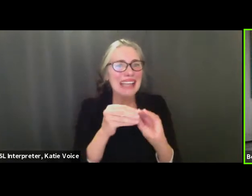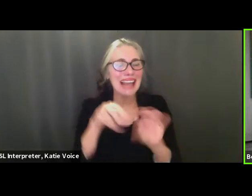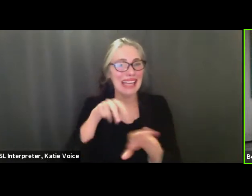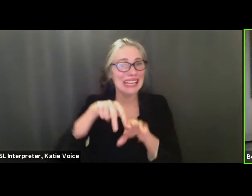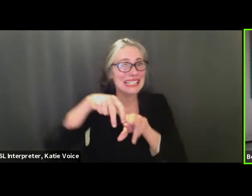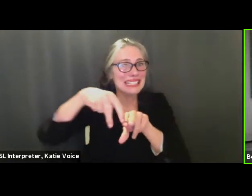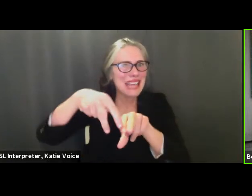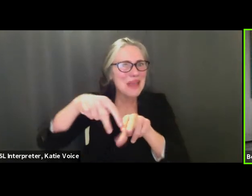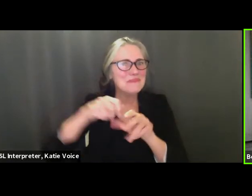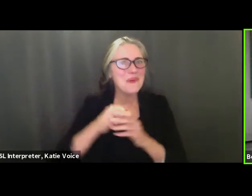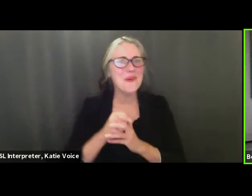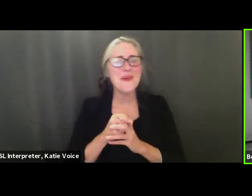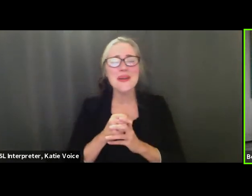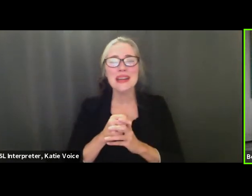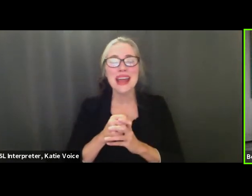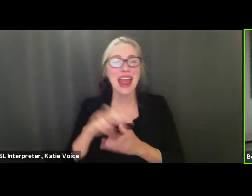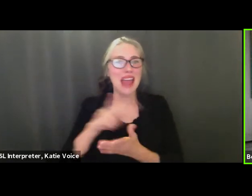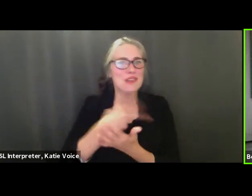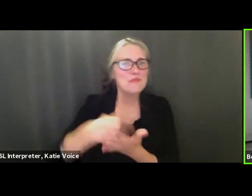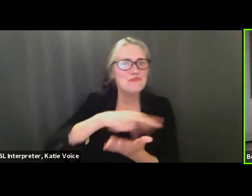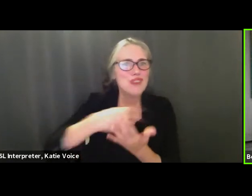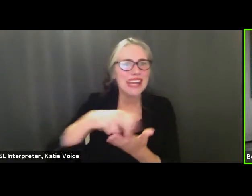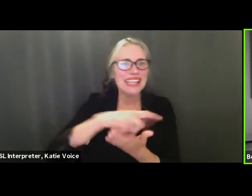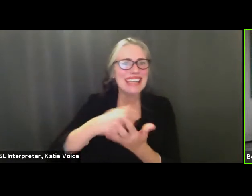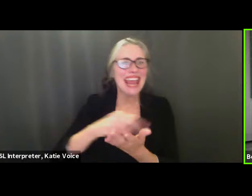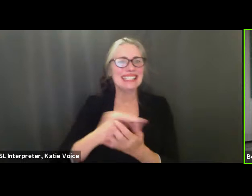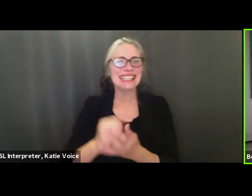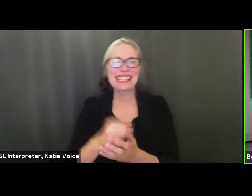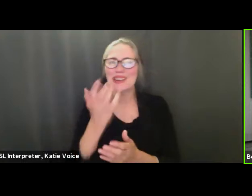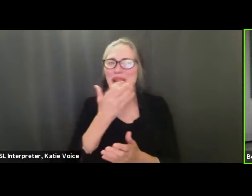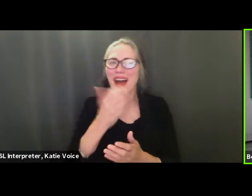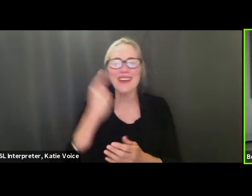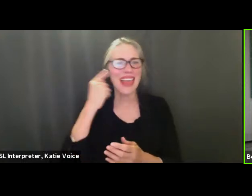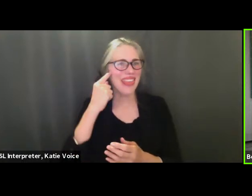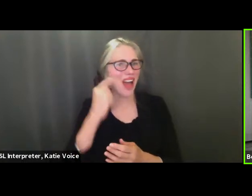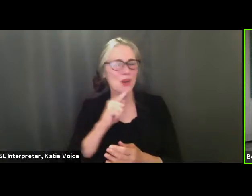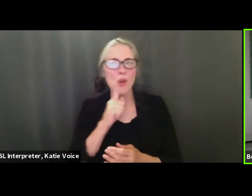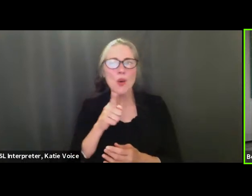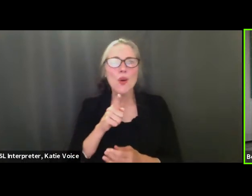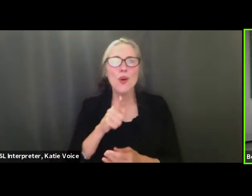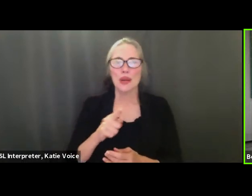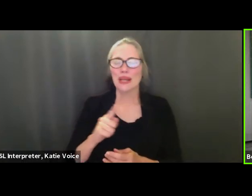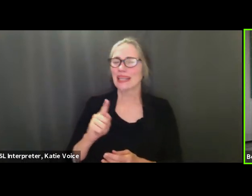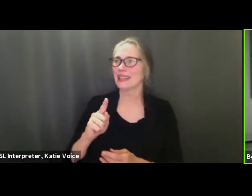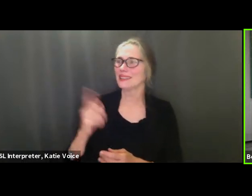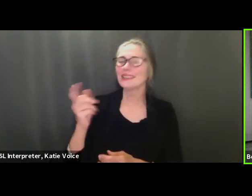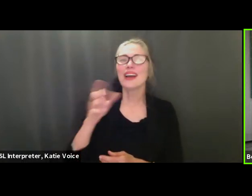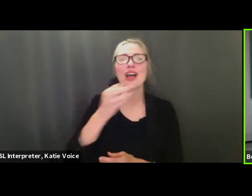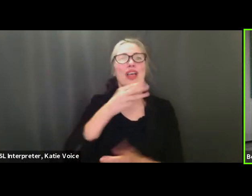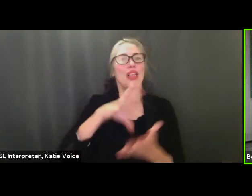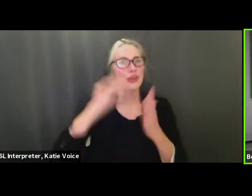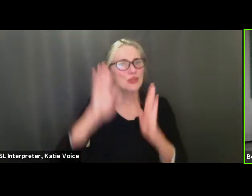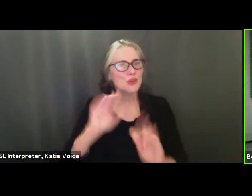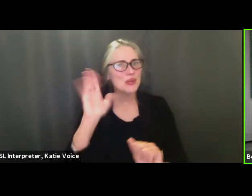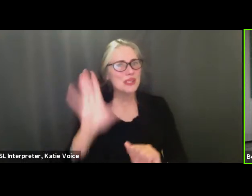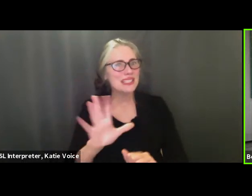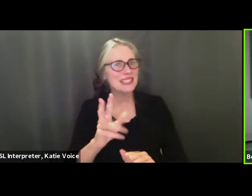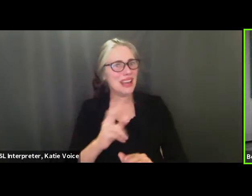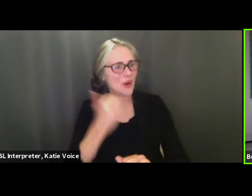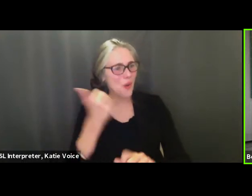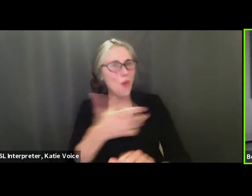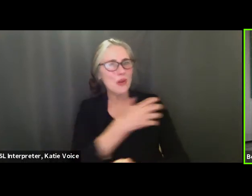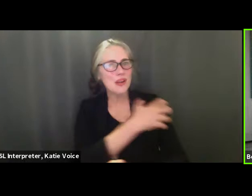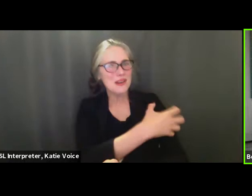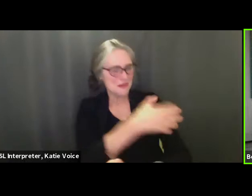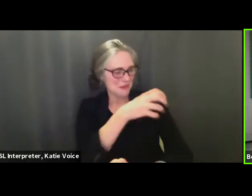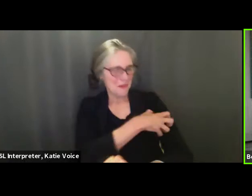and breakdancing, which showed to me that the students were empowered with their voices and their ideas. And as I